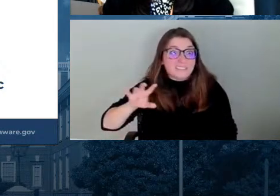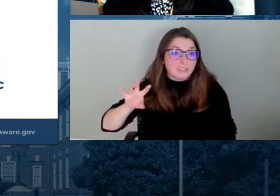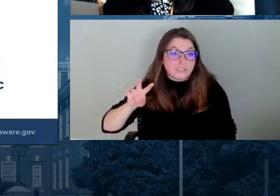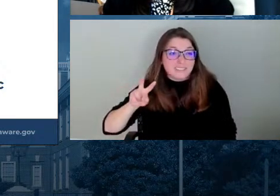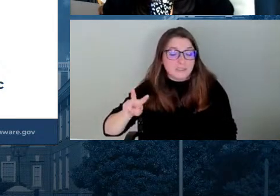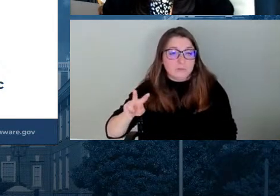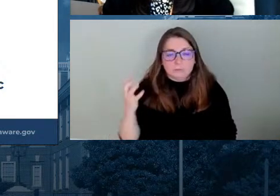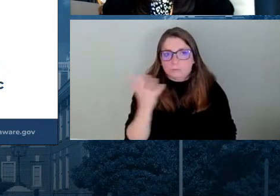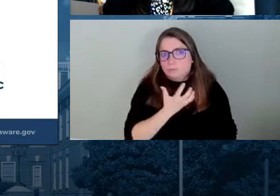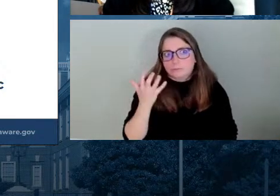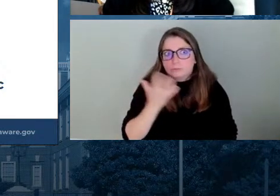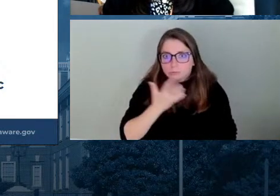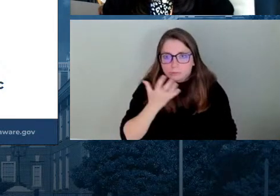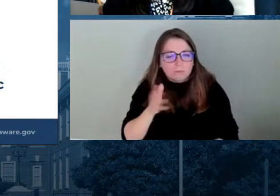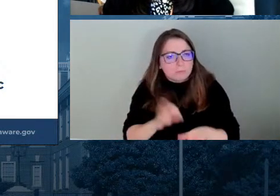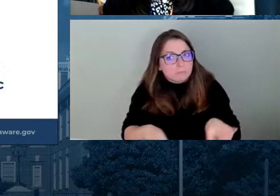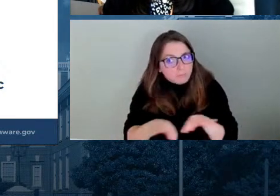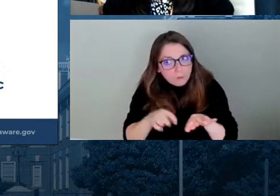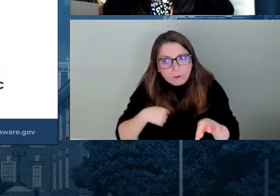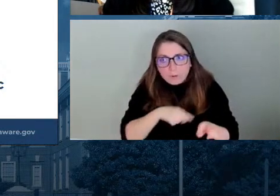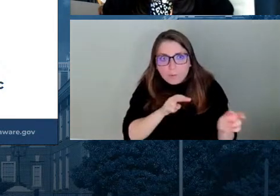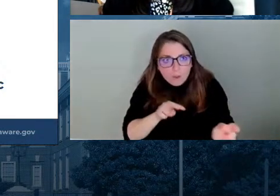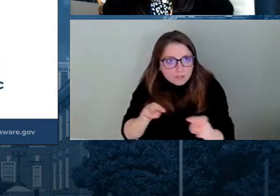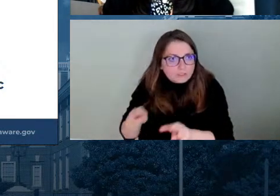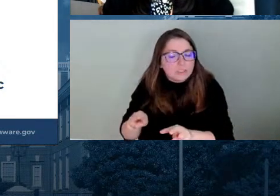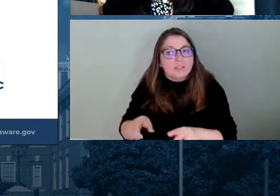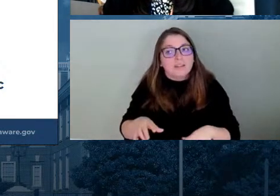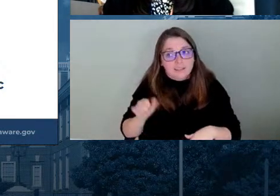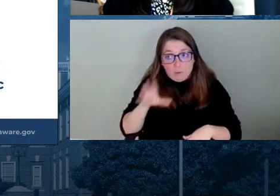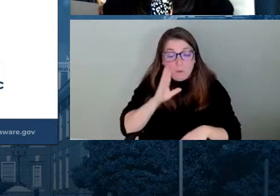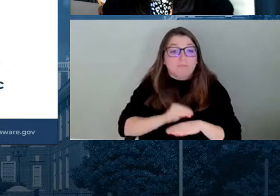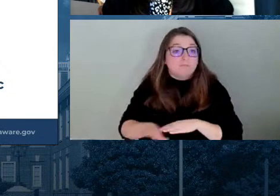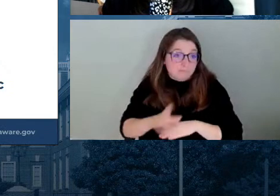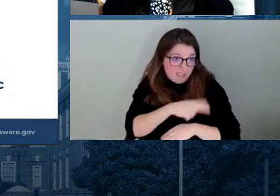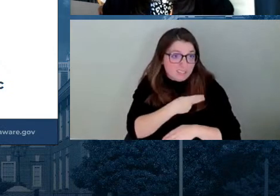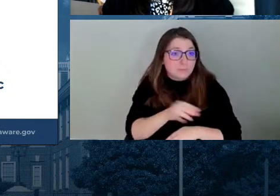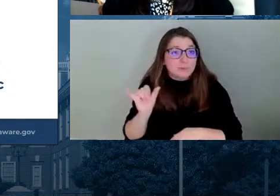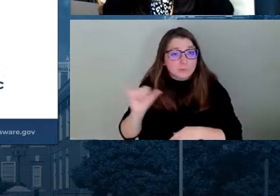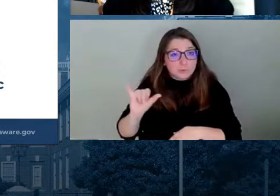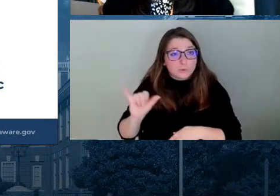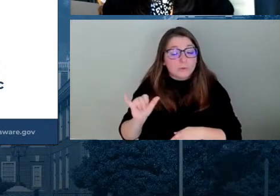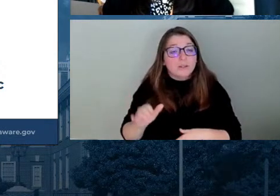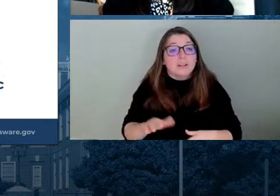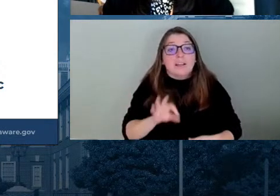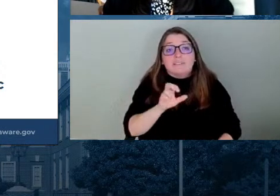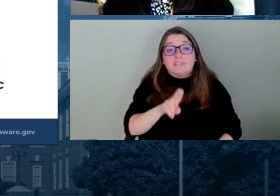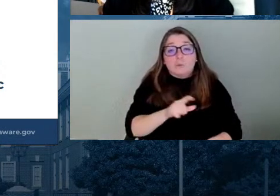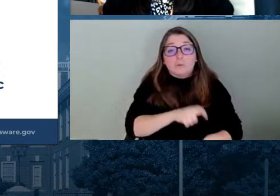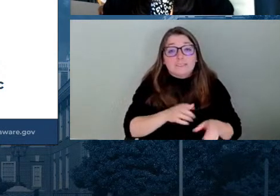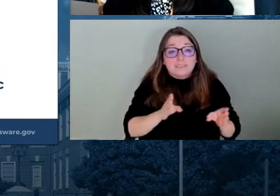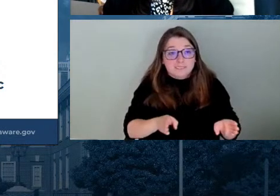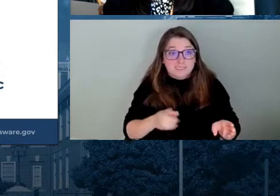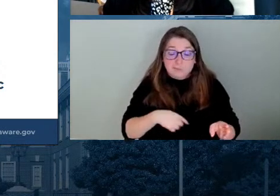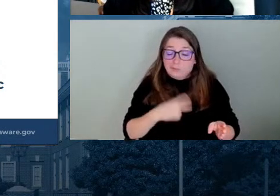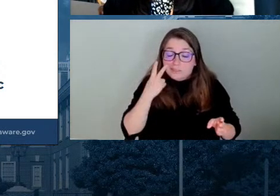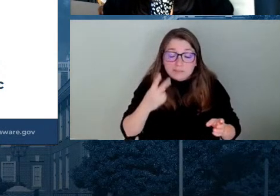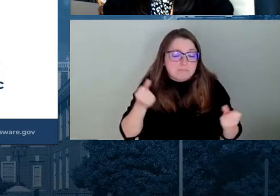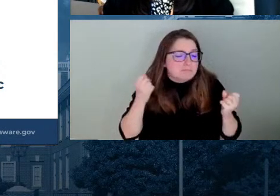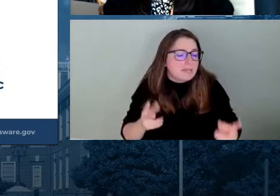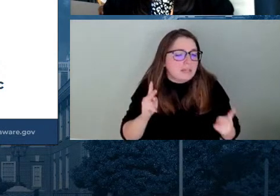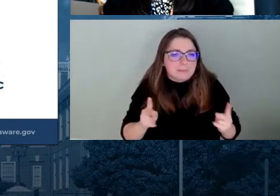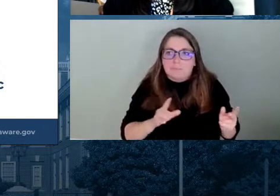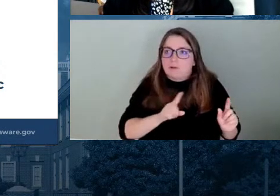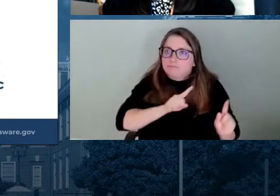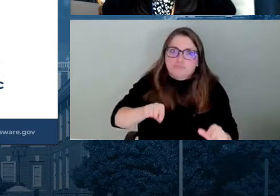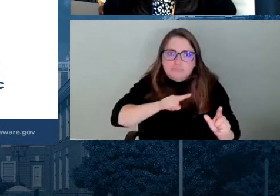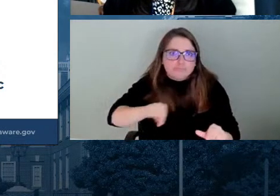absolutely impacts hospitalizations. In a normal flu season, we see thousands and thousands of visits to emergency